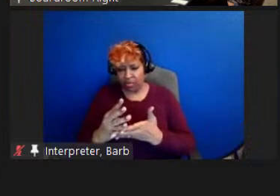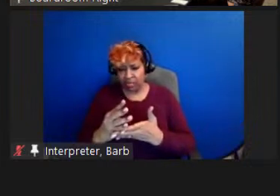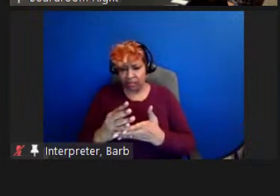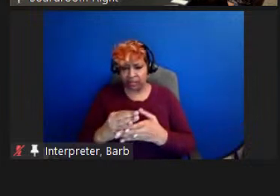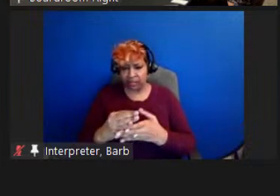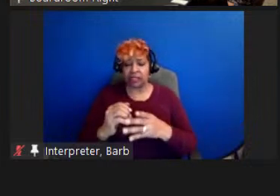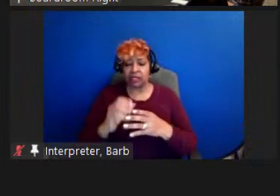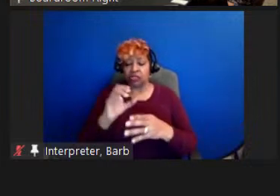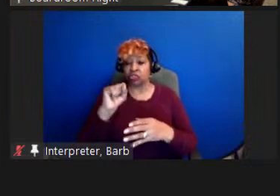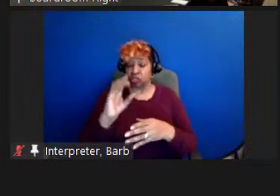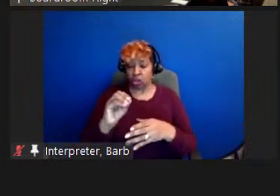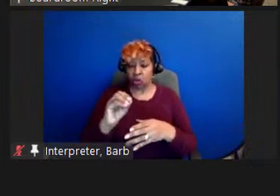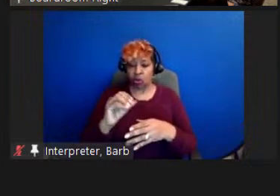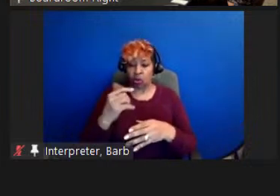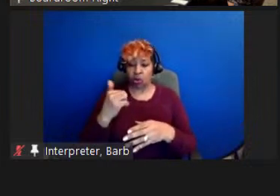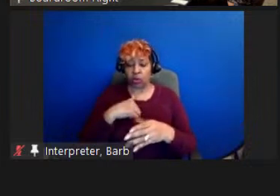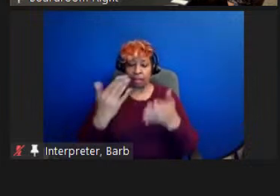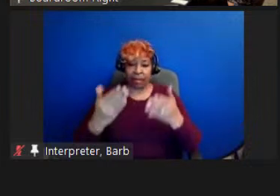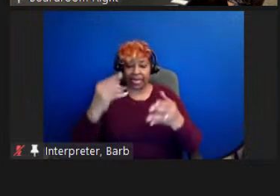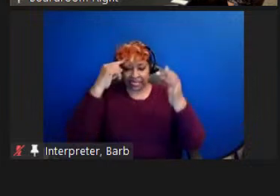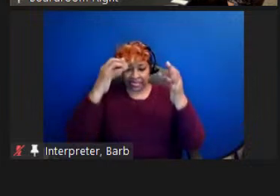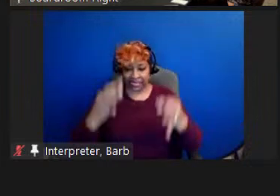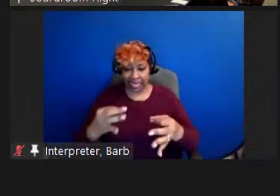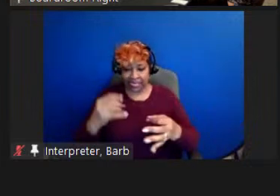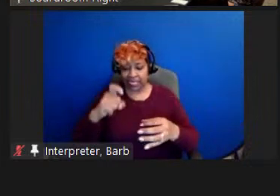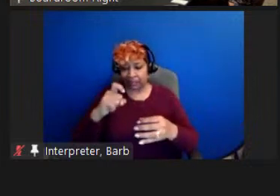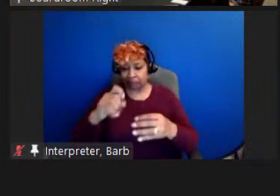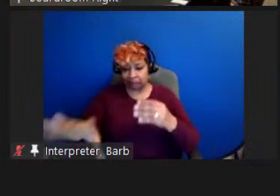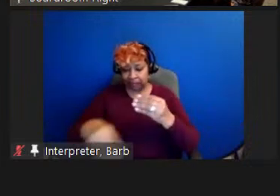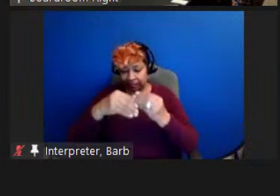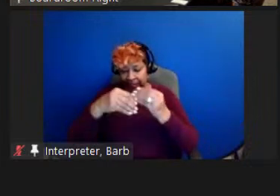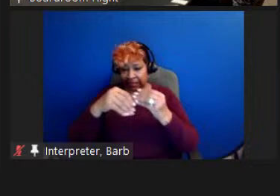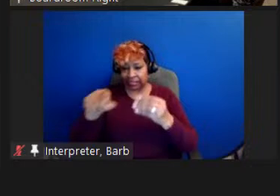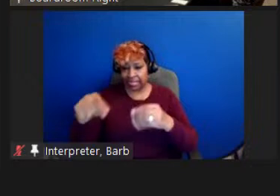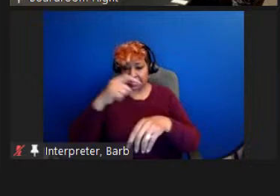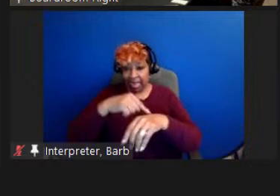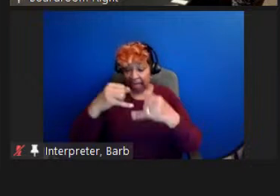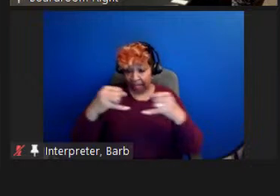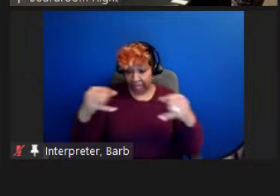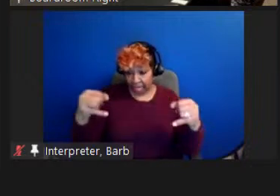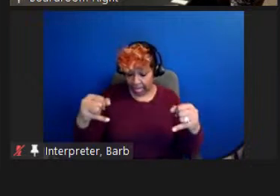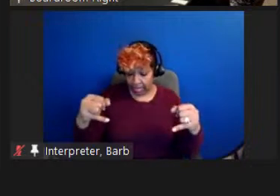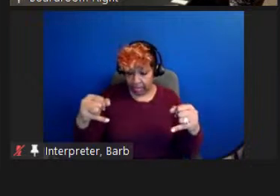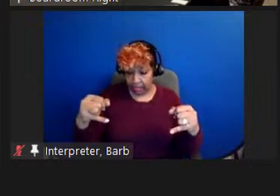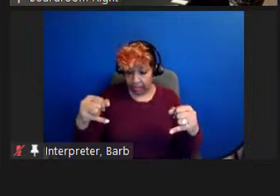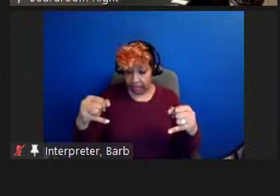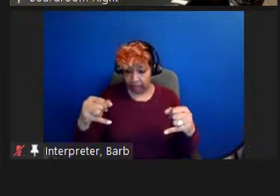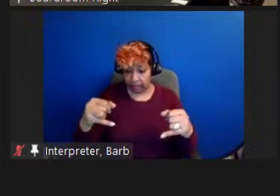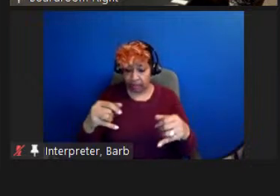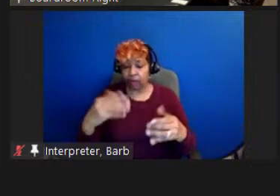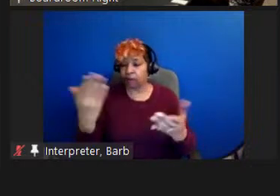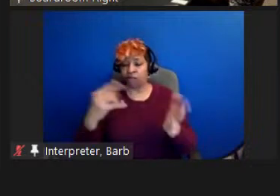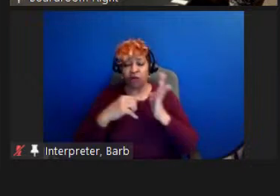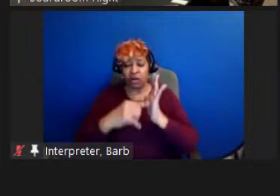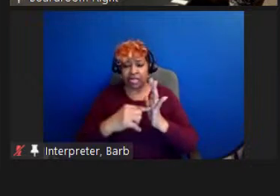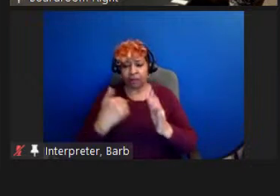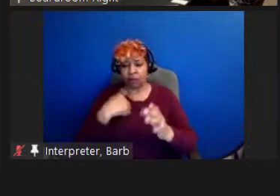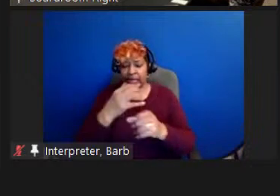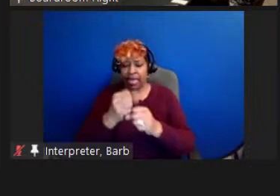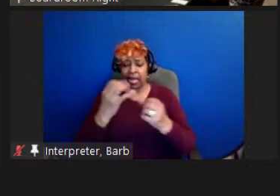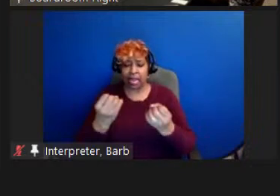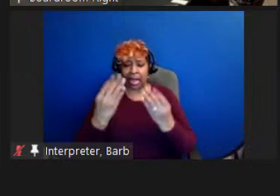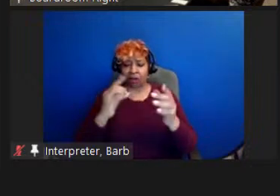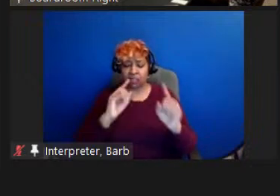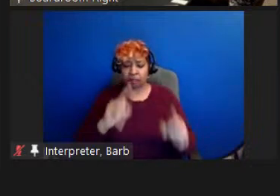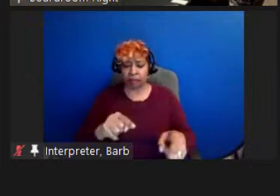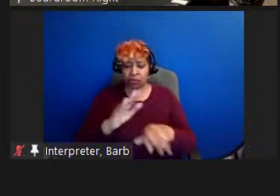presentation. So we may decide we need to extend that timeline, or what we may say is, hey, we've gotten, for example, a lot of responses on safety